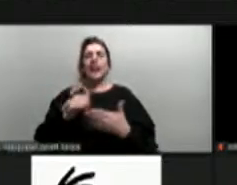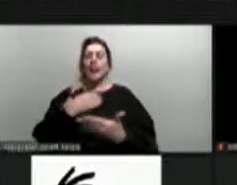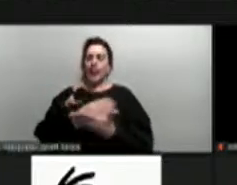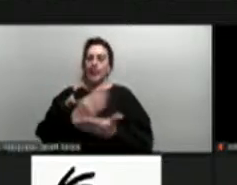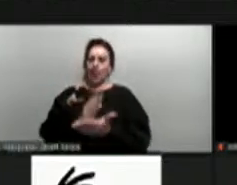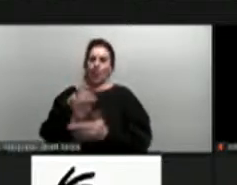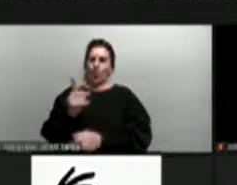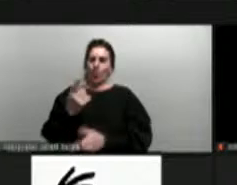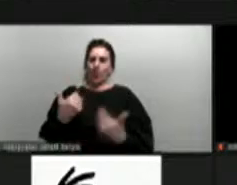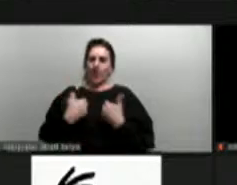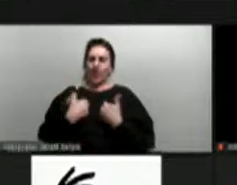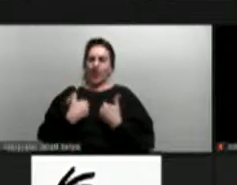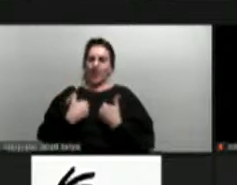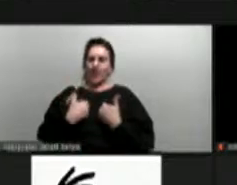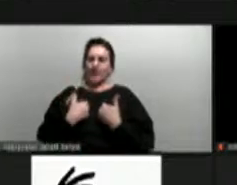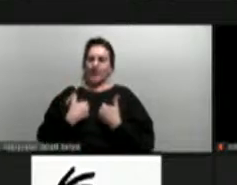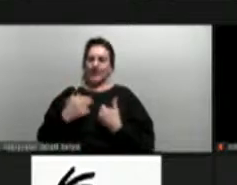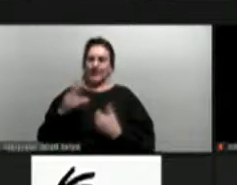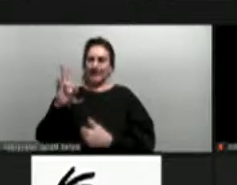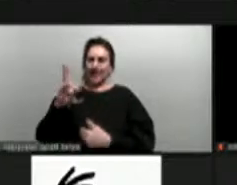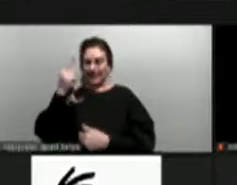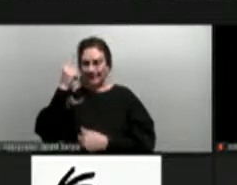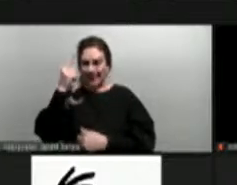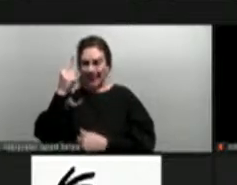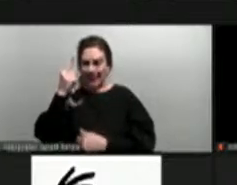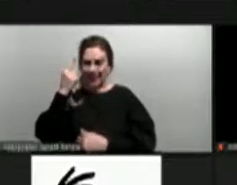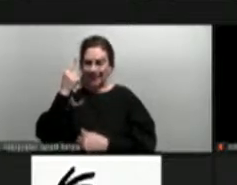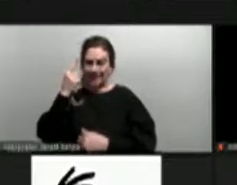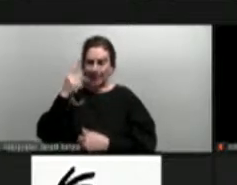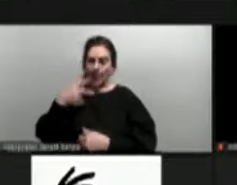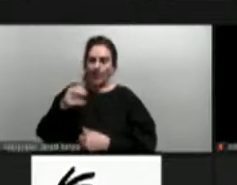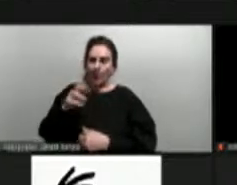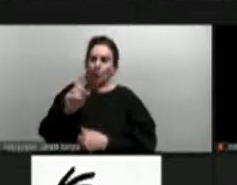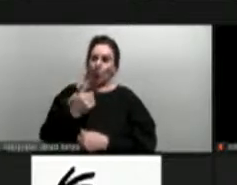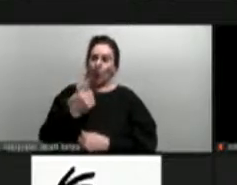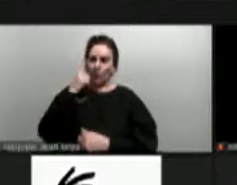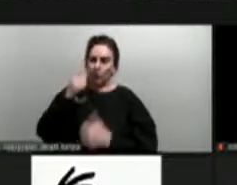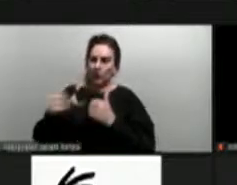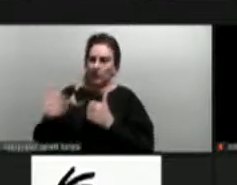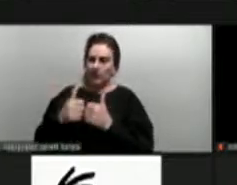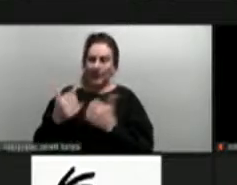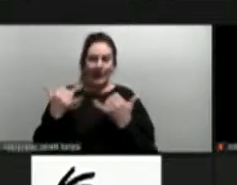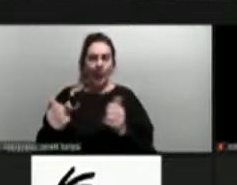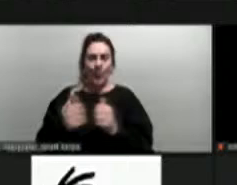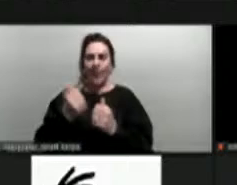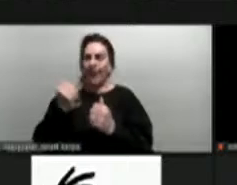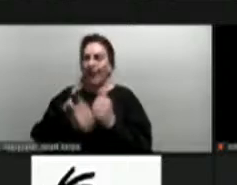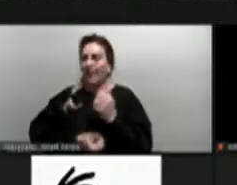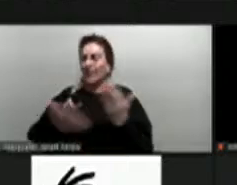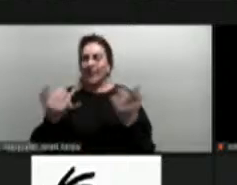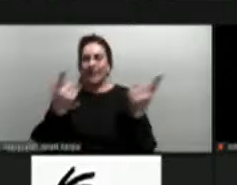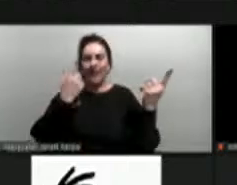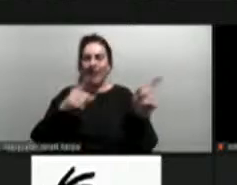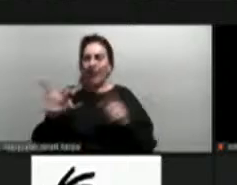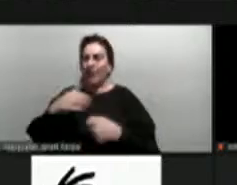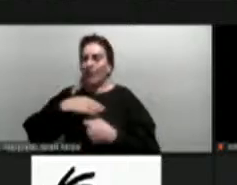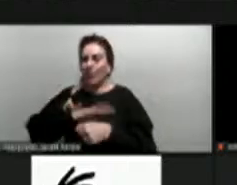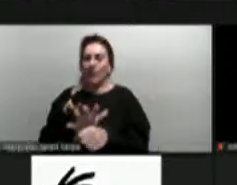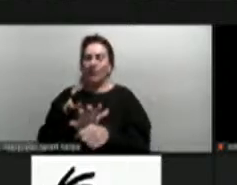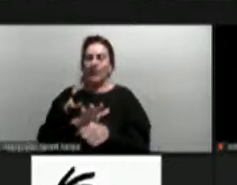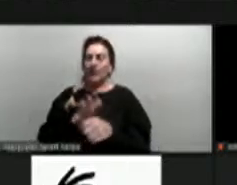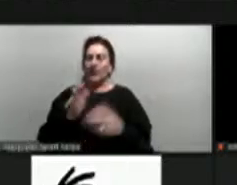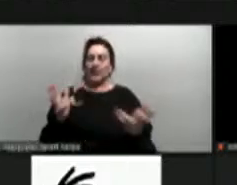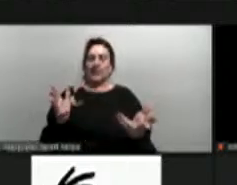has 7 cents per dollar for transportation. And now with everything that's going on, the